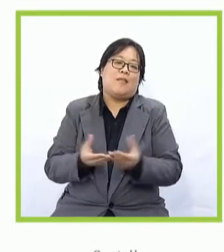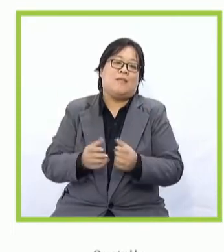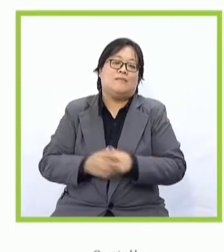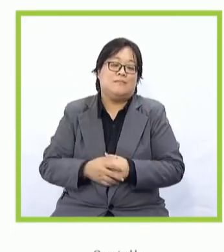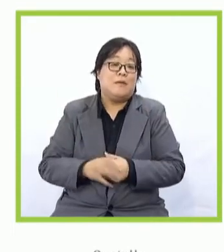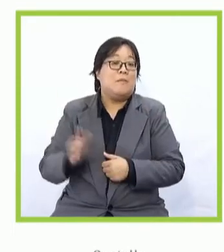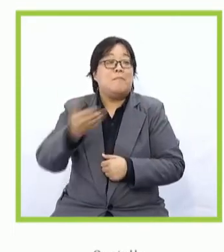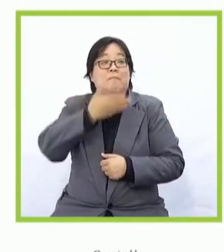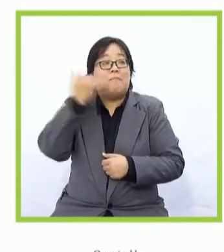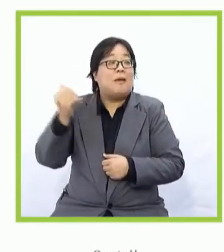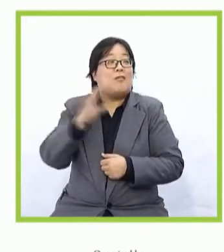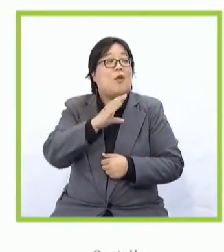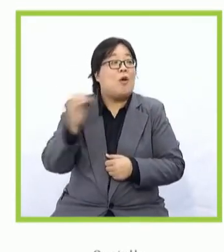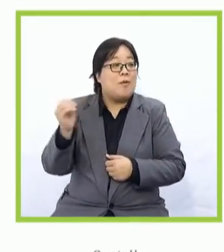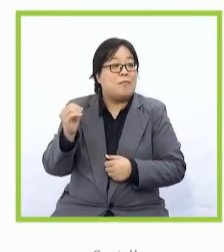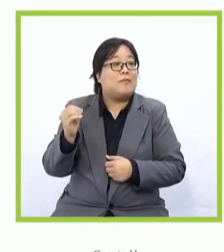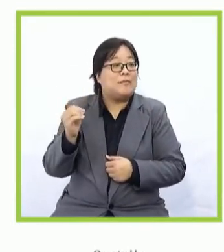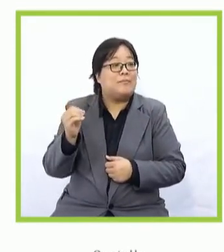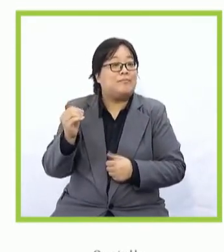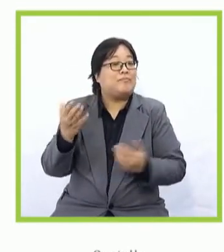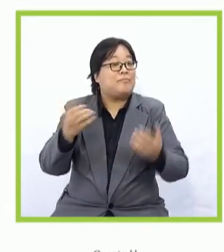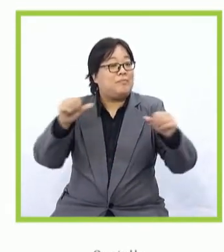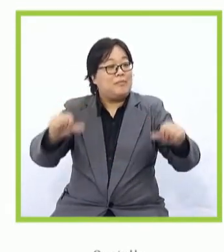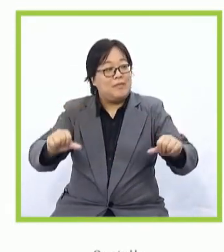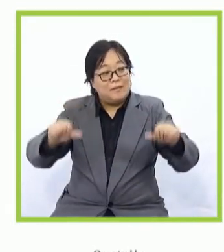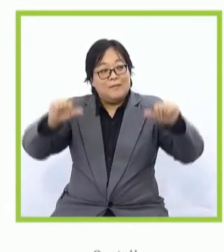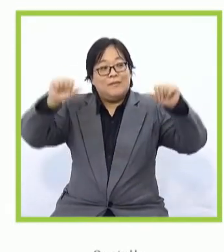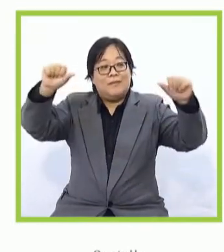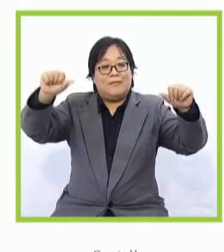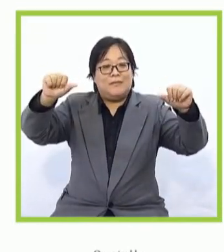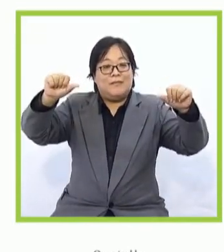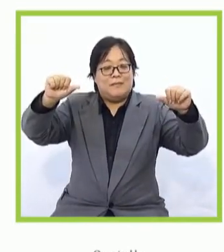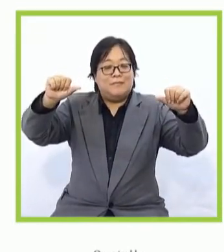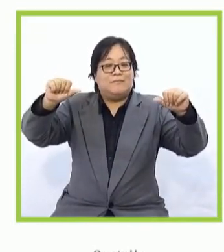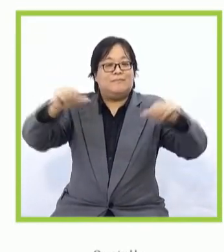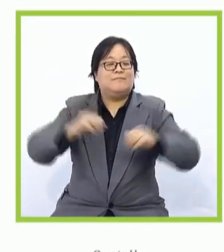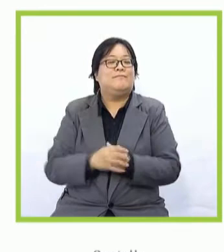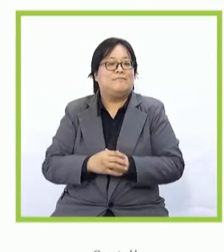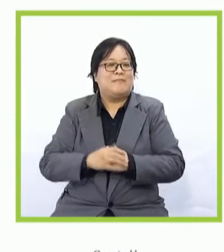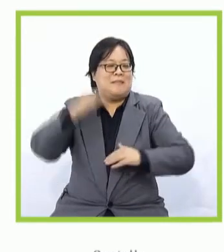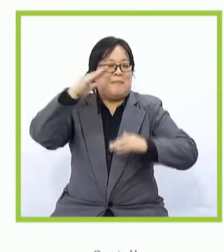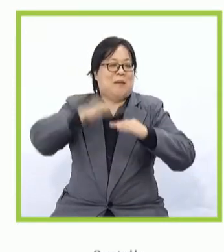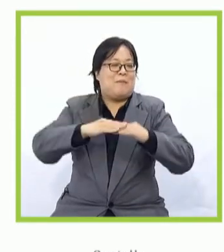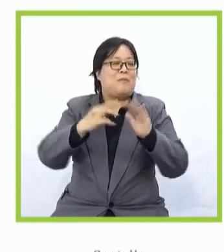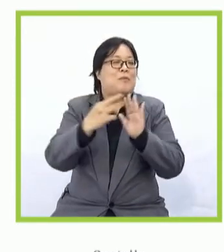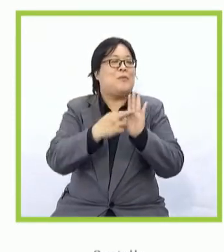best companies should want to uplift that minimum set of rules.